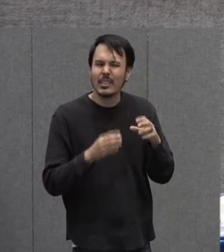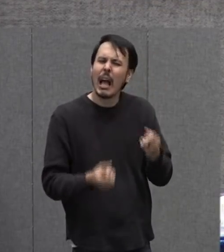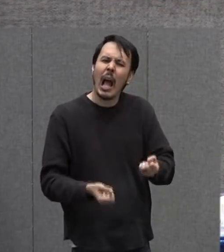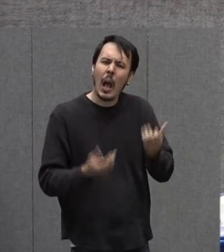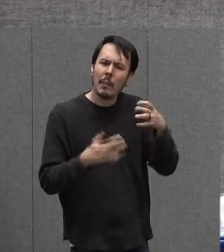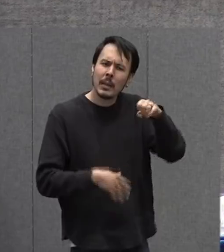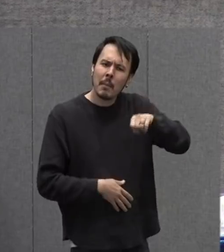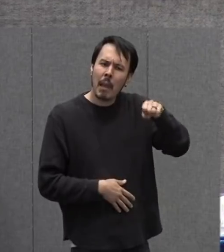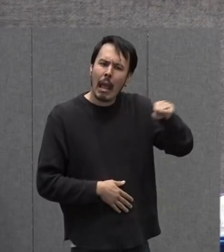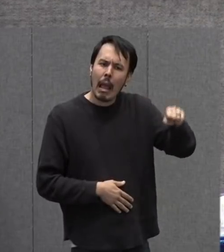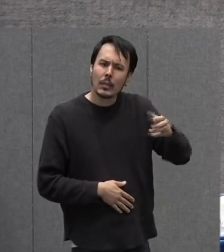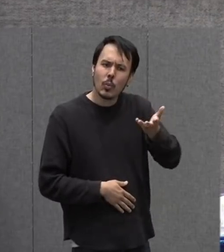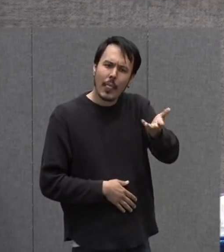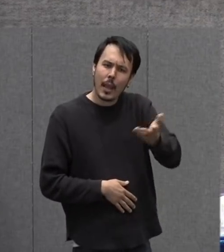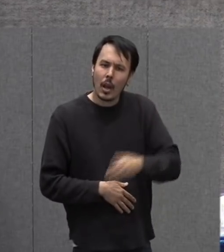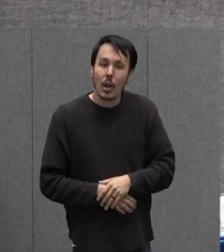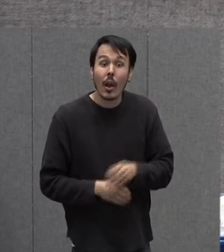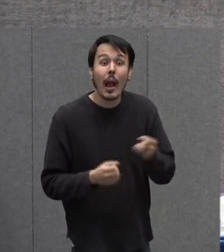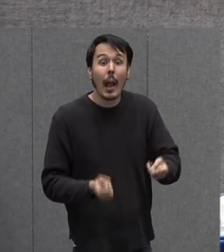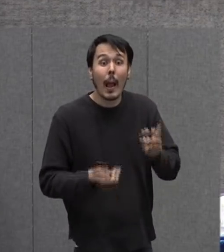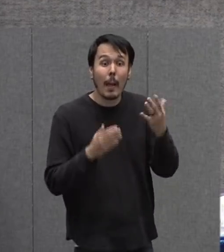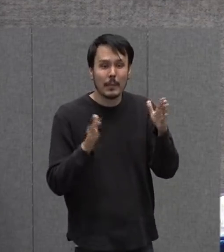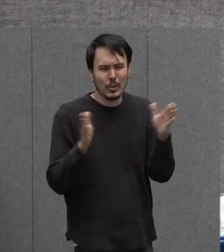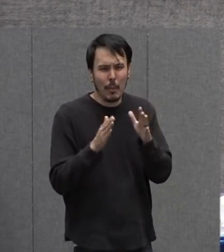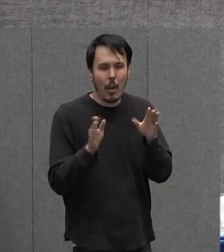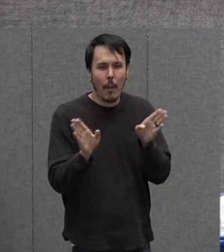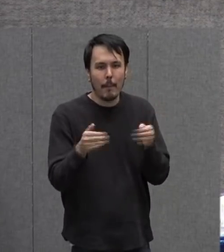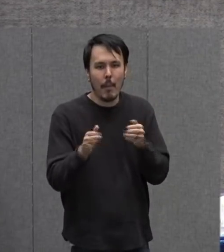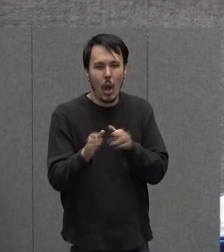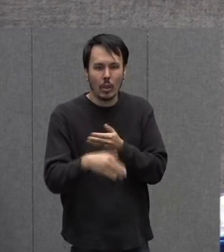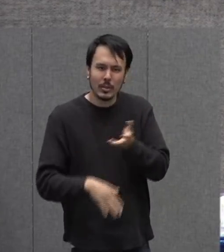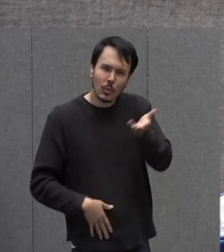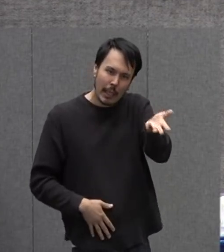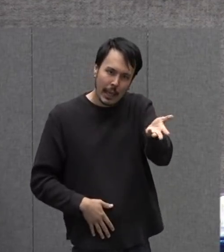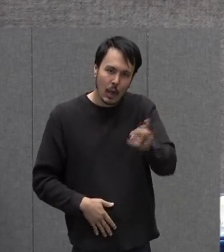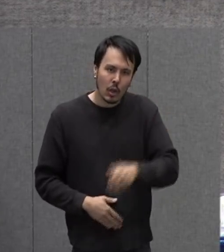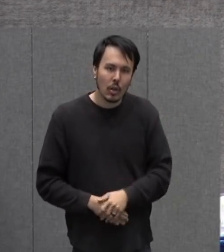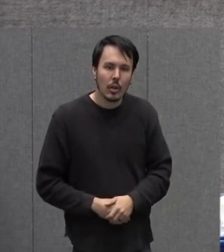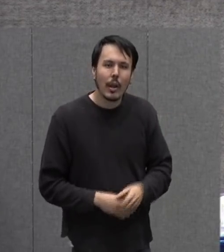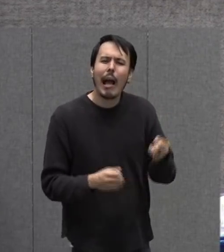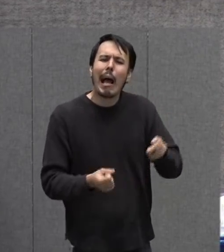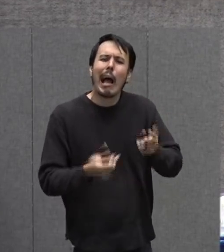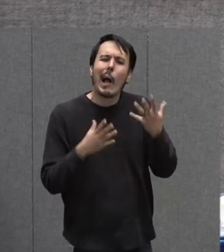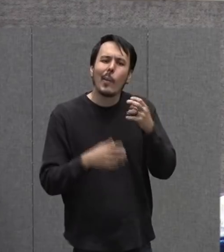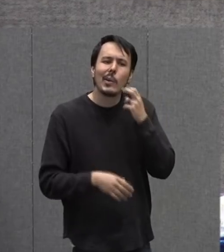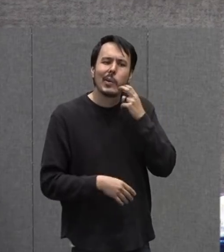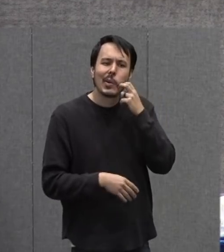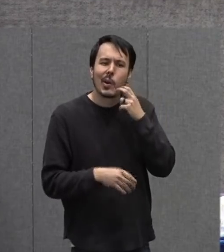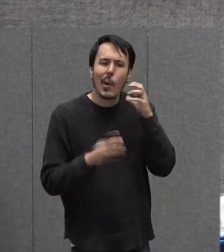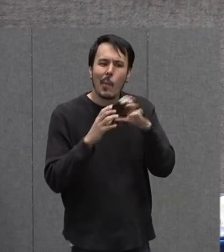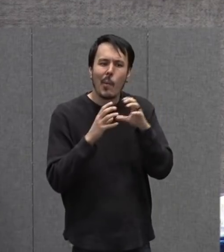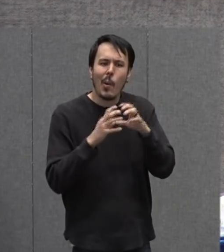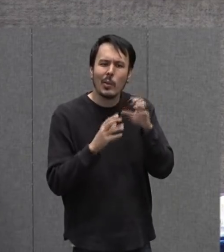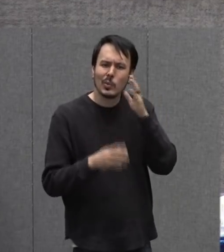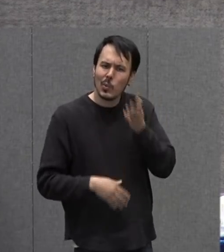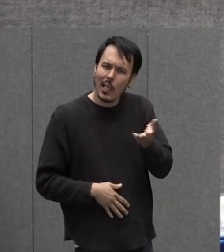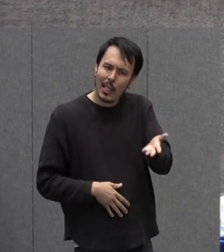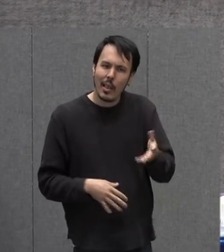were there? How many small boxes were there? How many gumballs were there in